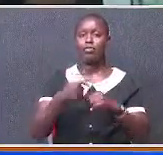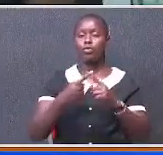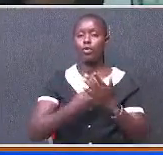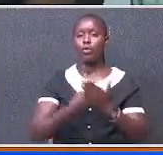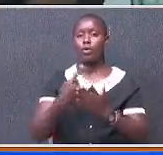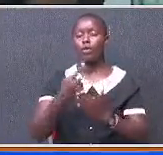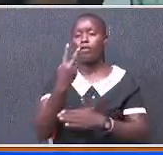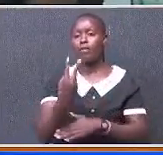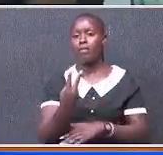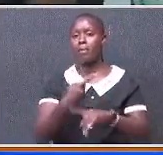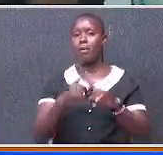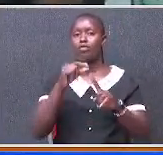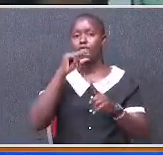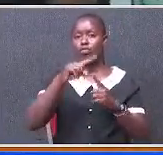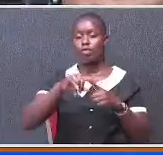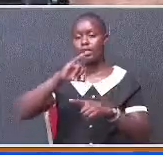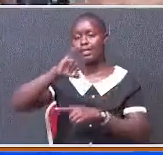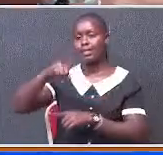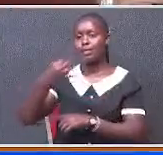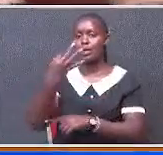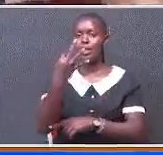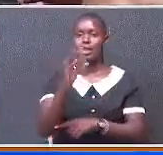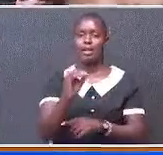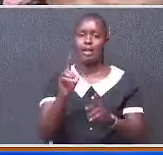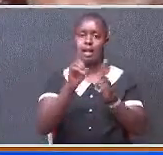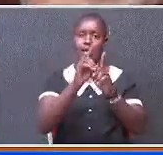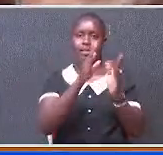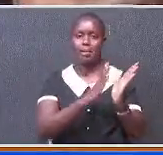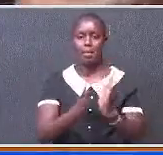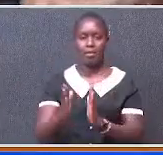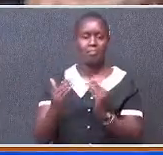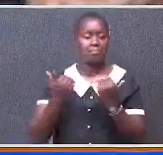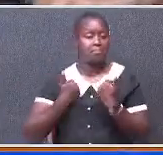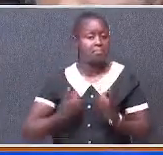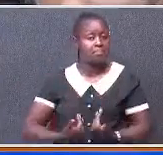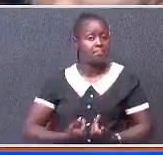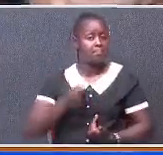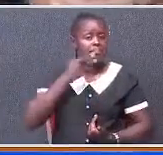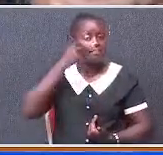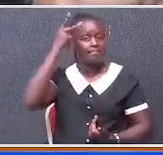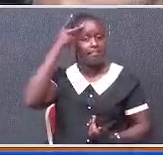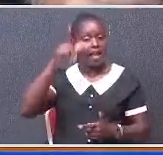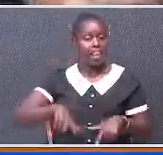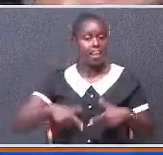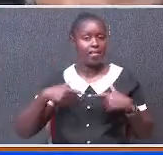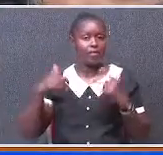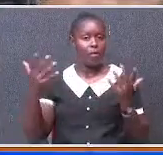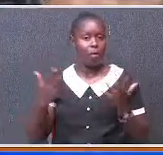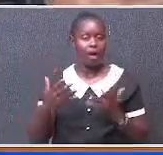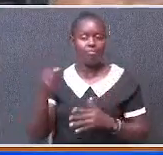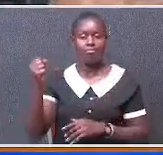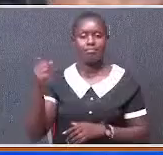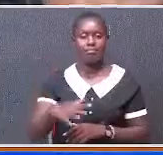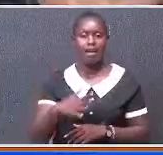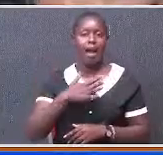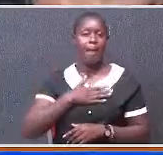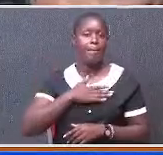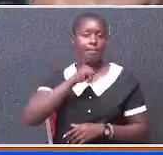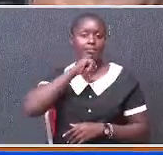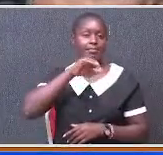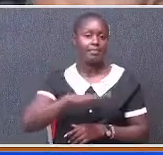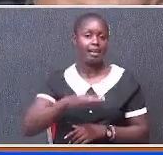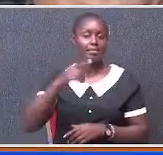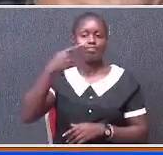not January 30th as it is scheduled. Mtu kama mimi ni mzazi naishi hapa kwa Njenga slums. Mtoto wangu alipita